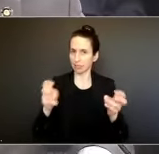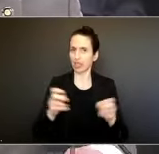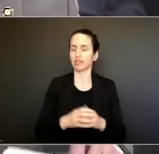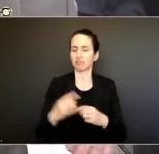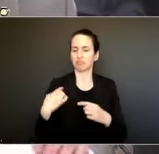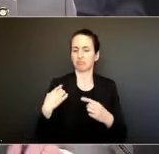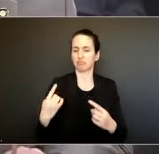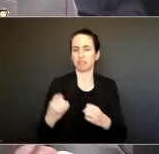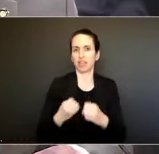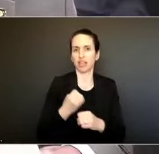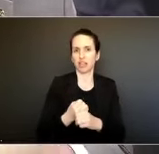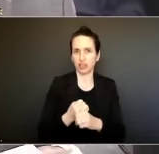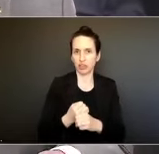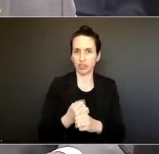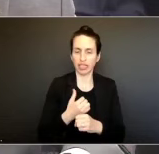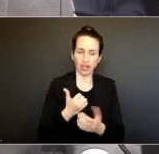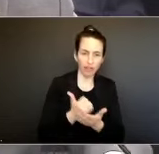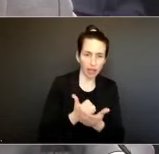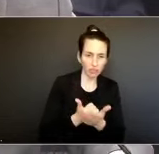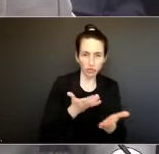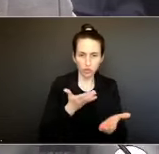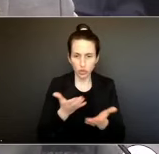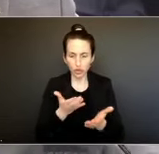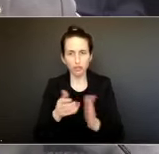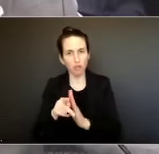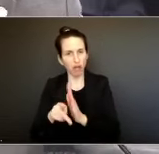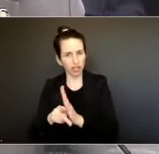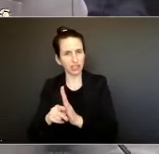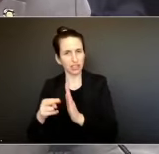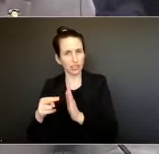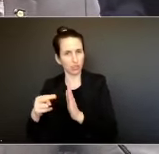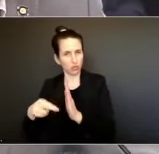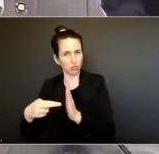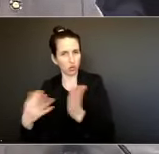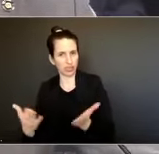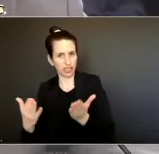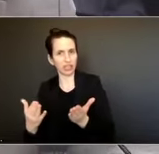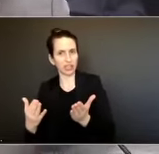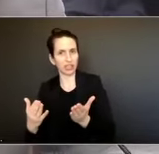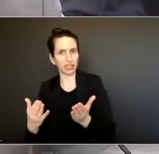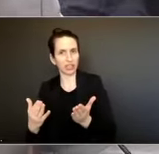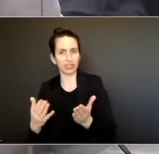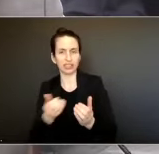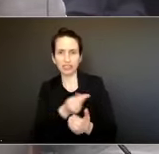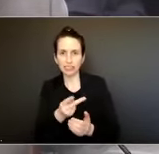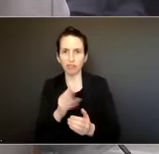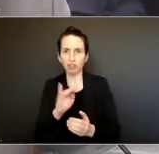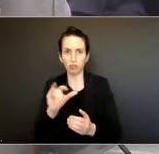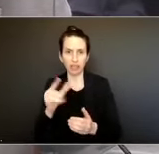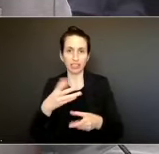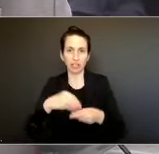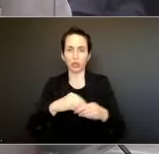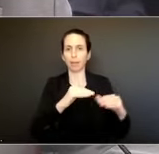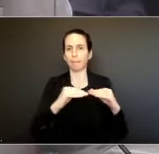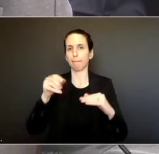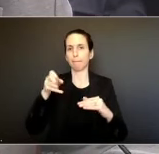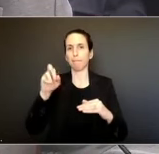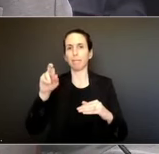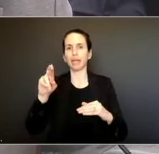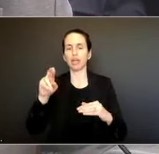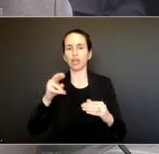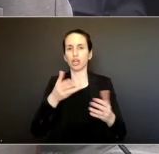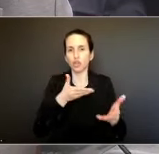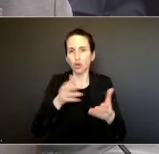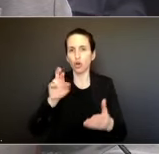policy roles here in the state capitol, we've done several bills, including a peer respite bill that folks may remember, House